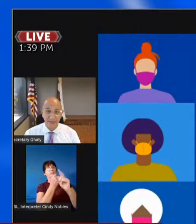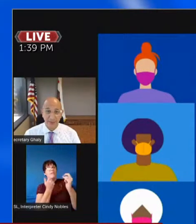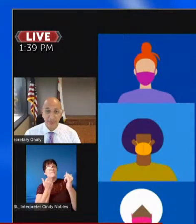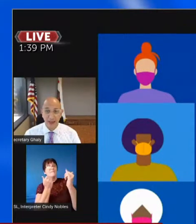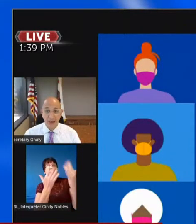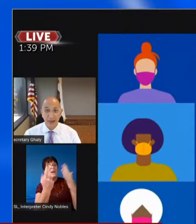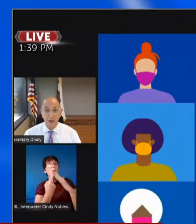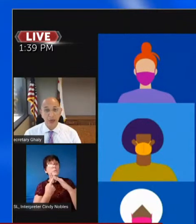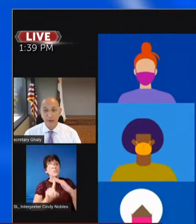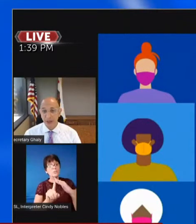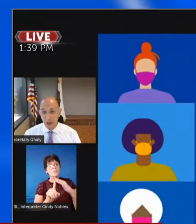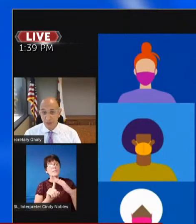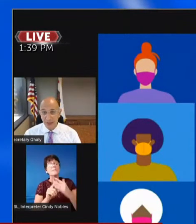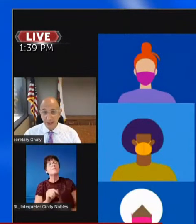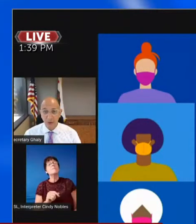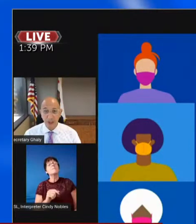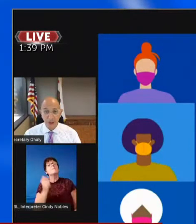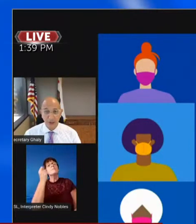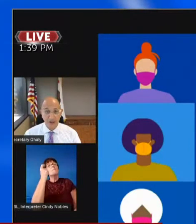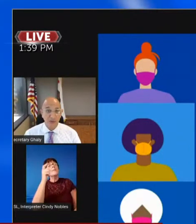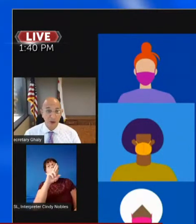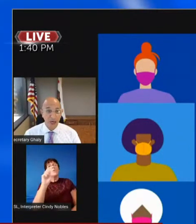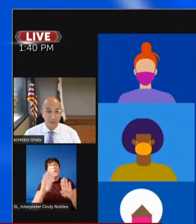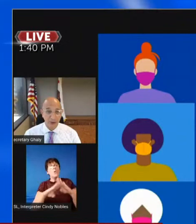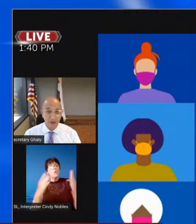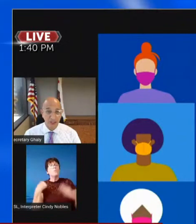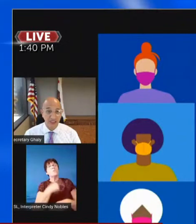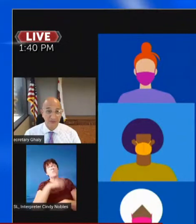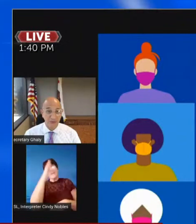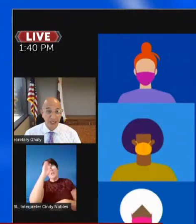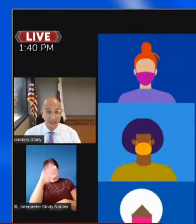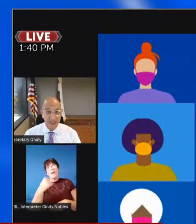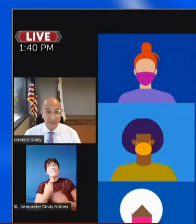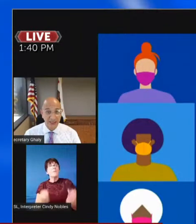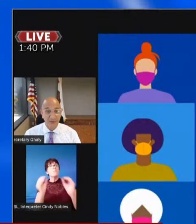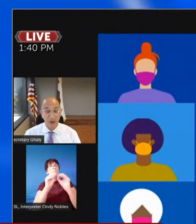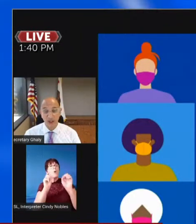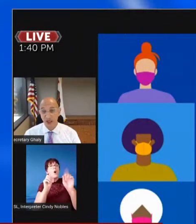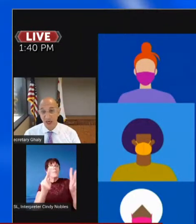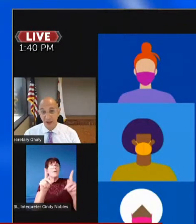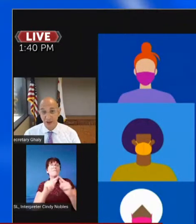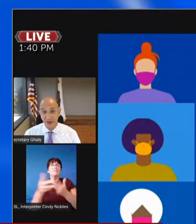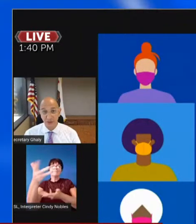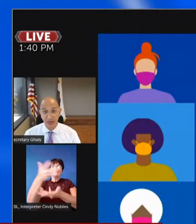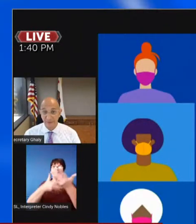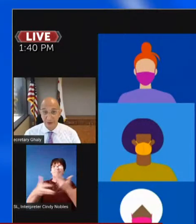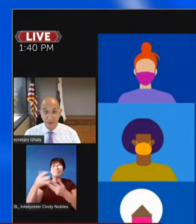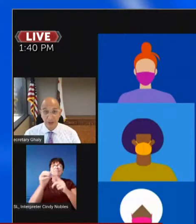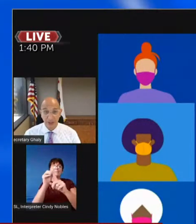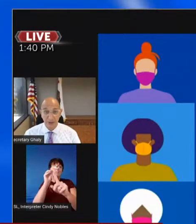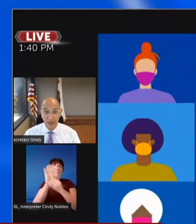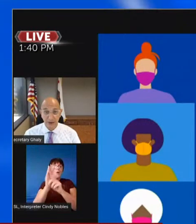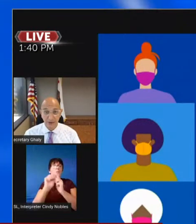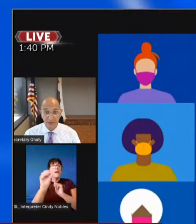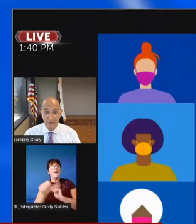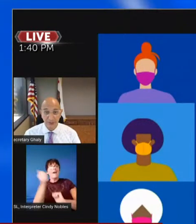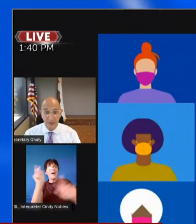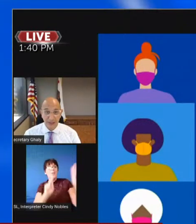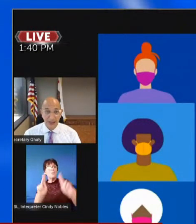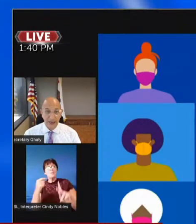began. With reopening, we know that there's more opportunities for mixing, exposure to others we're not frequently